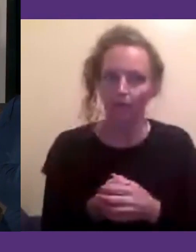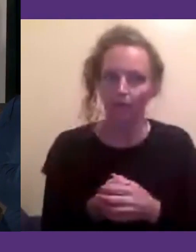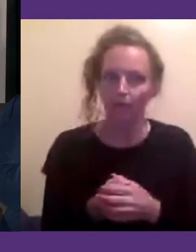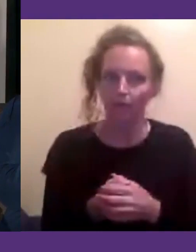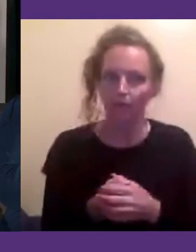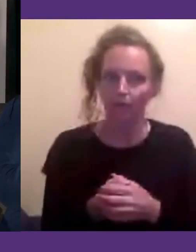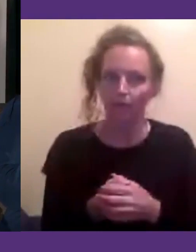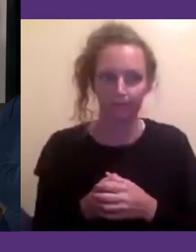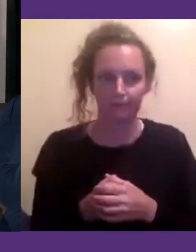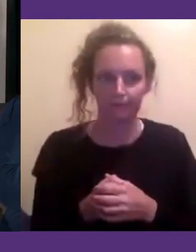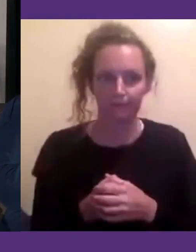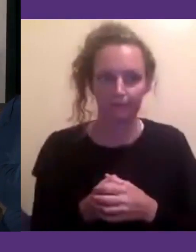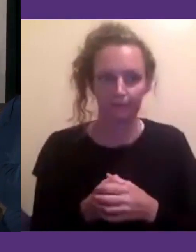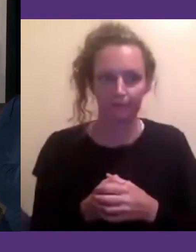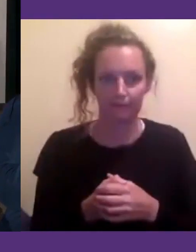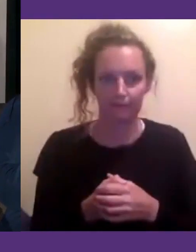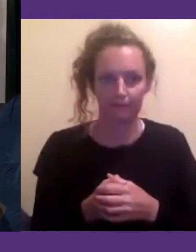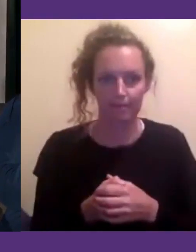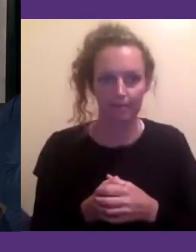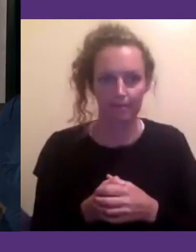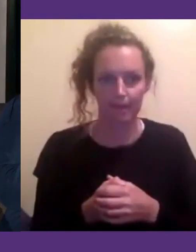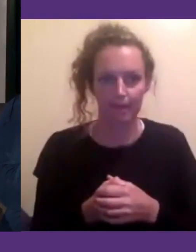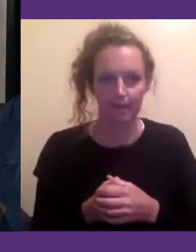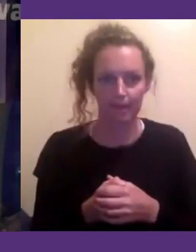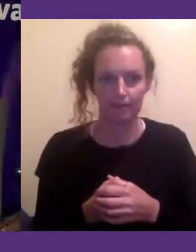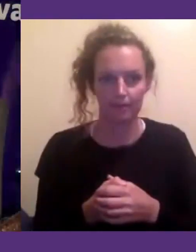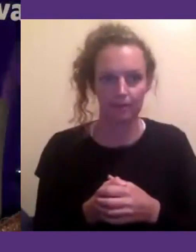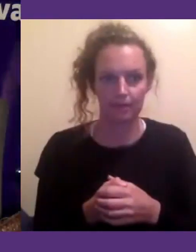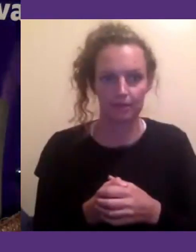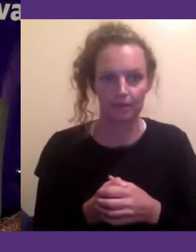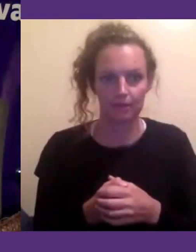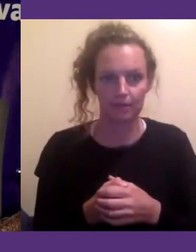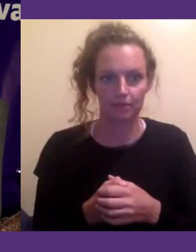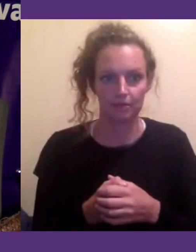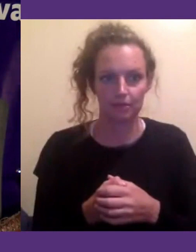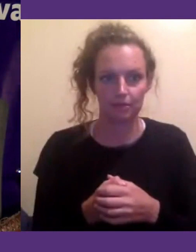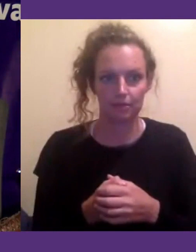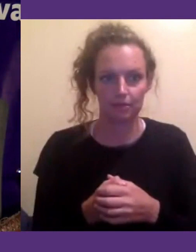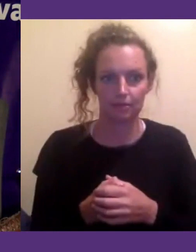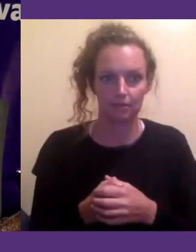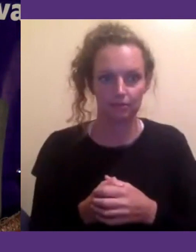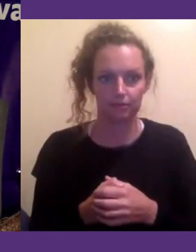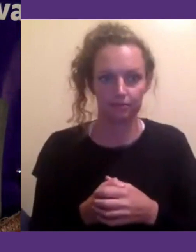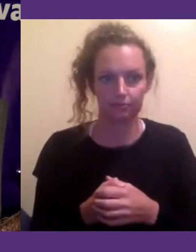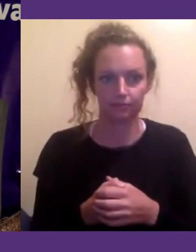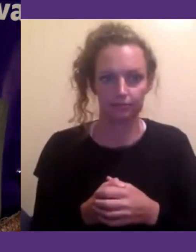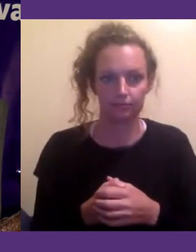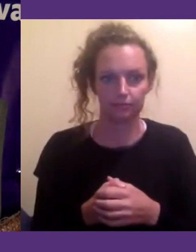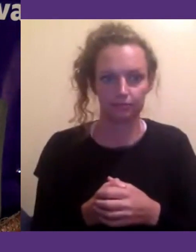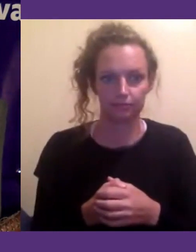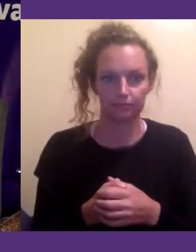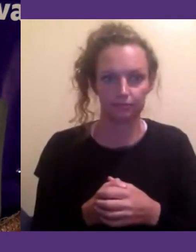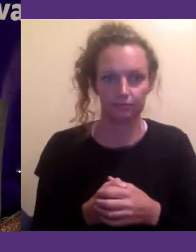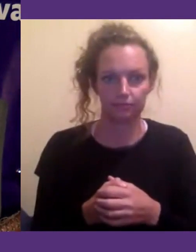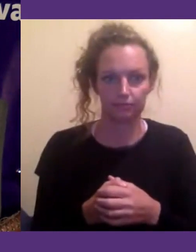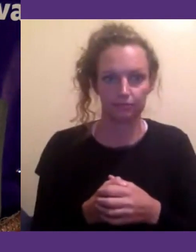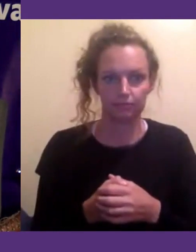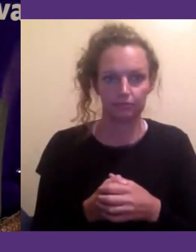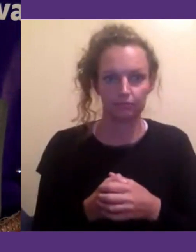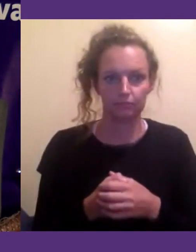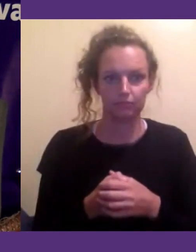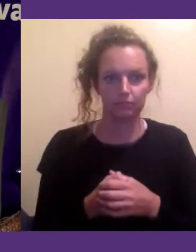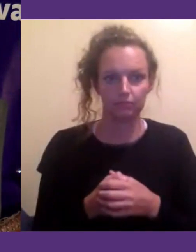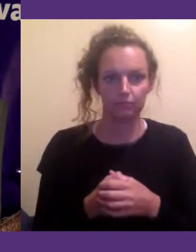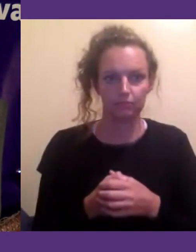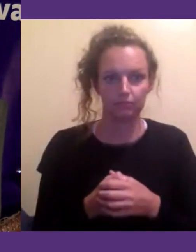guess with the stuff I did on YouTube, a lot of that was I had like a lot of like talking about neurodiversity and that sort of stuff. I